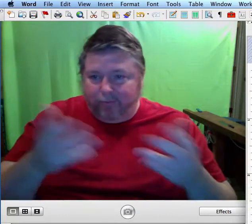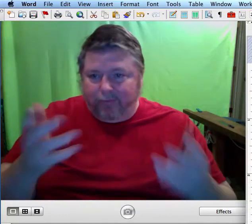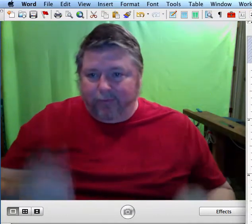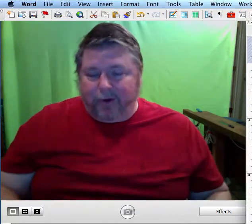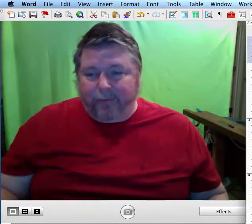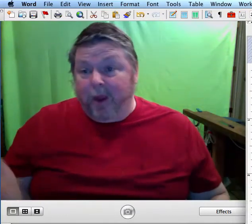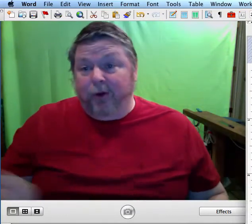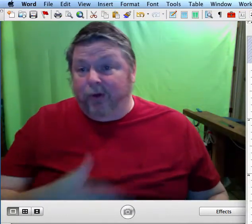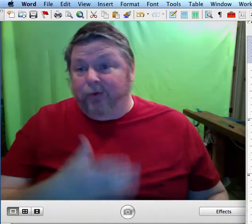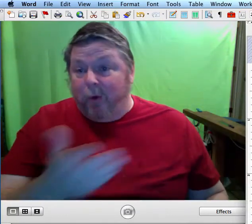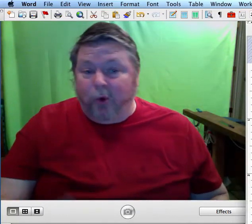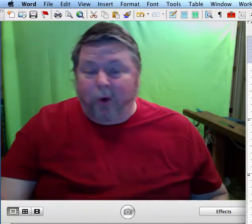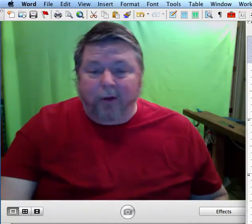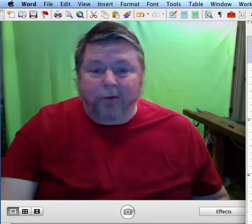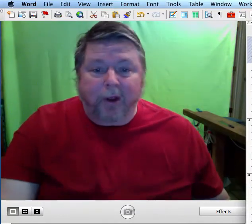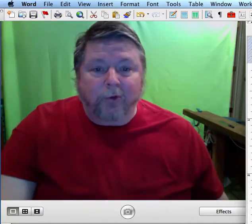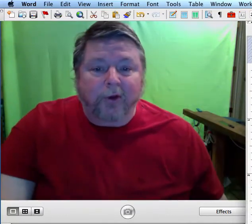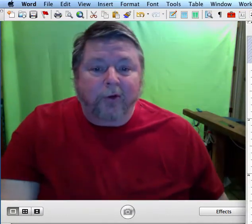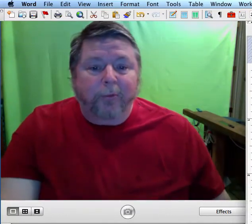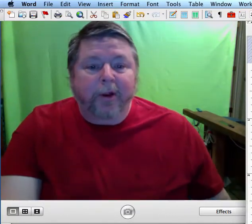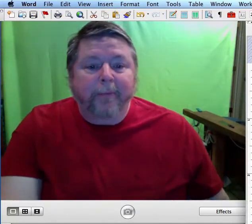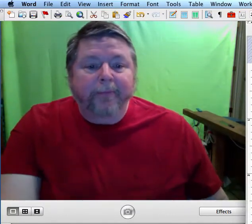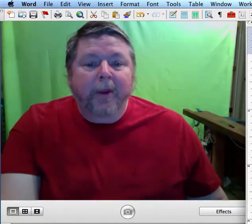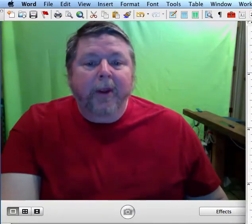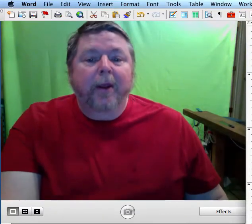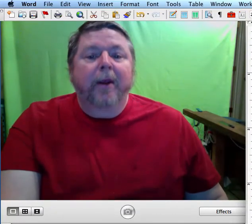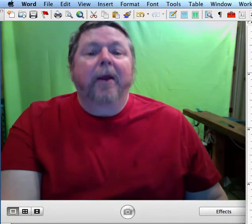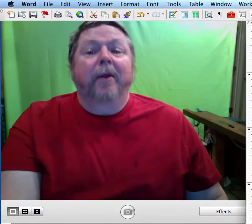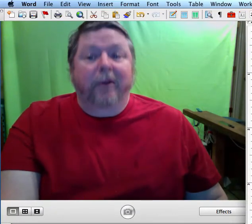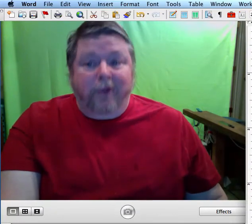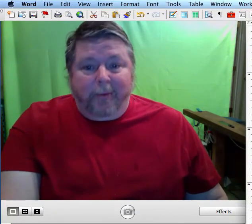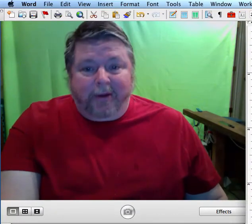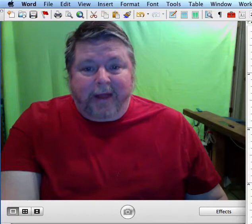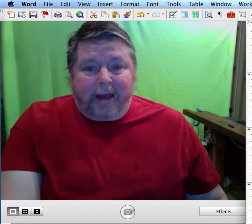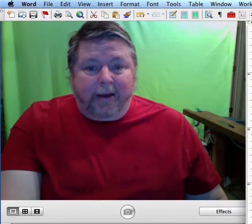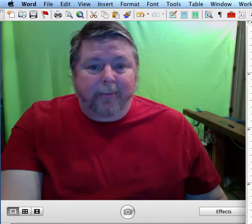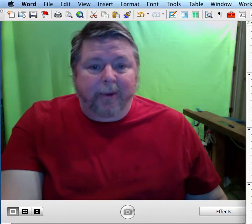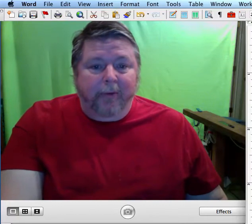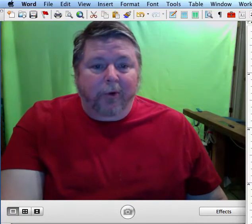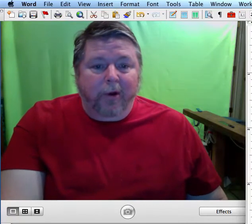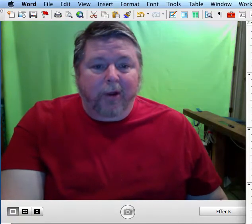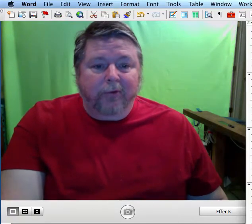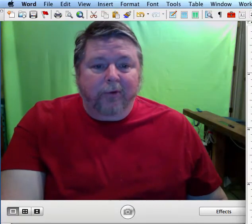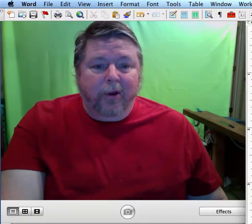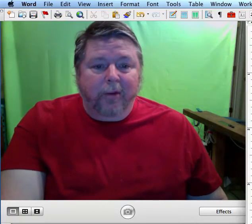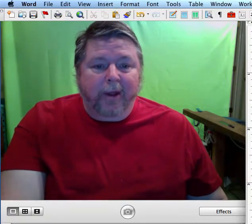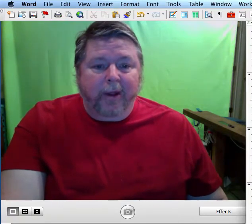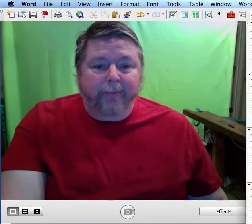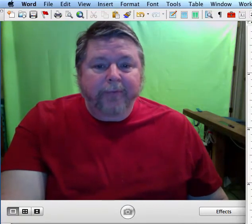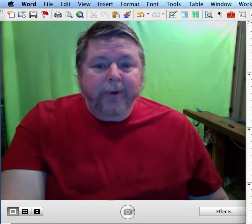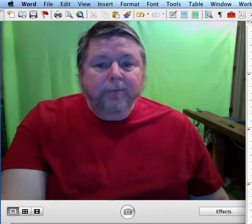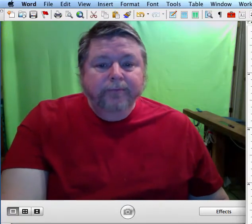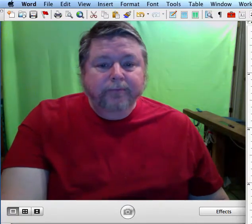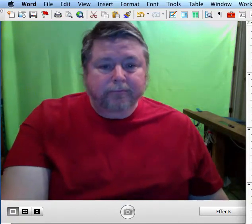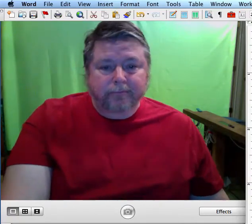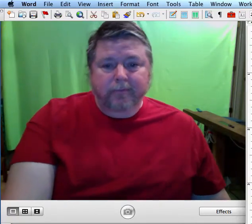just won't do all of the ghost interpreting. Let's talk about that, but we're going to also talk about